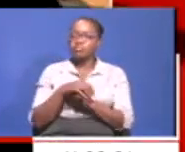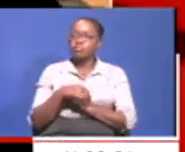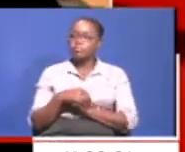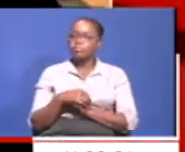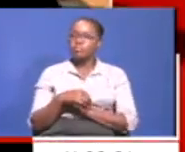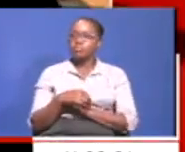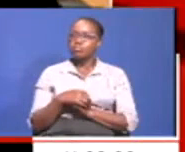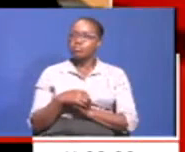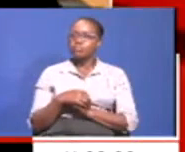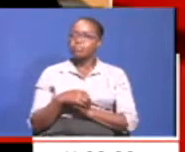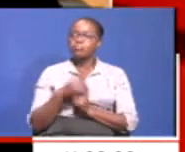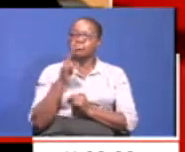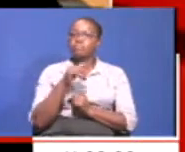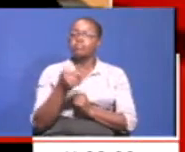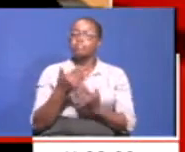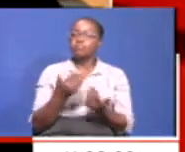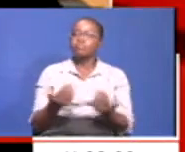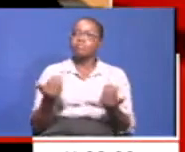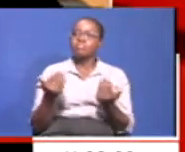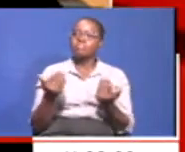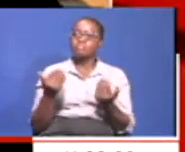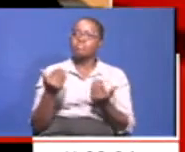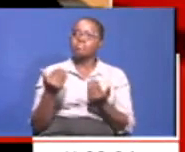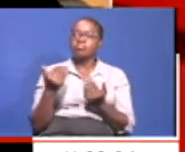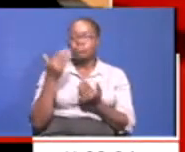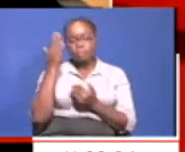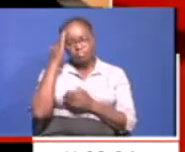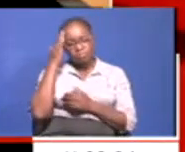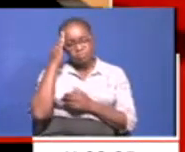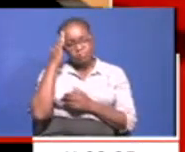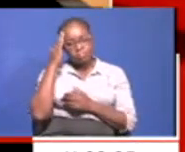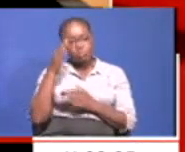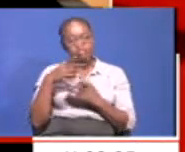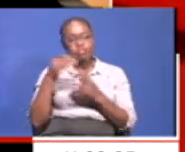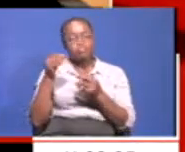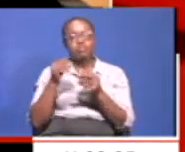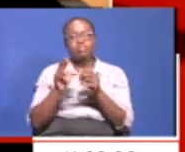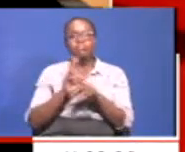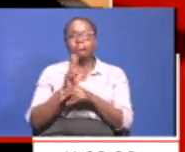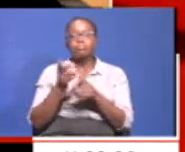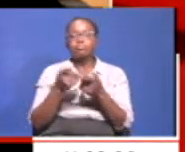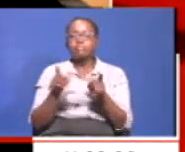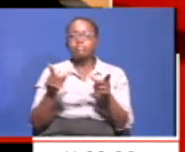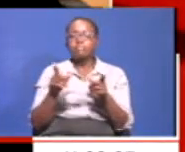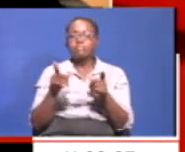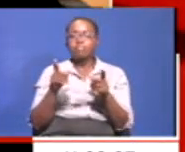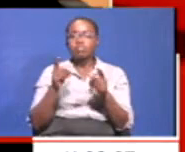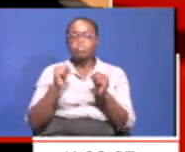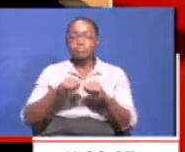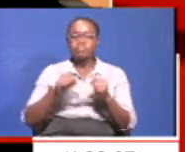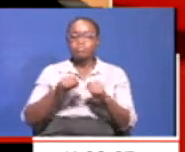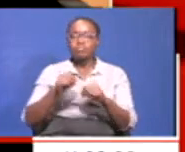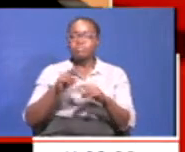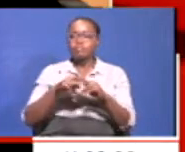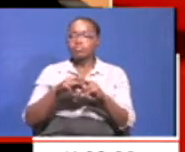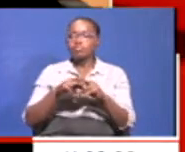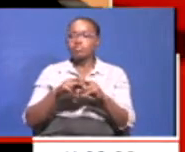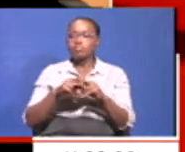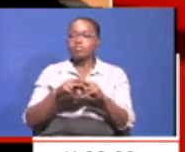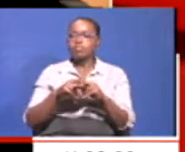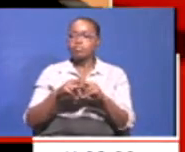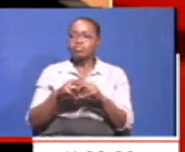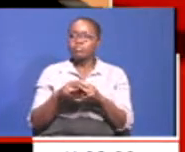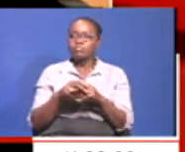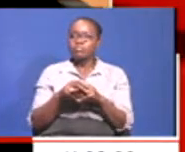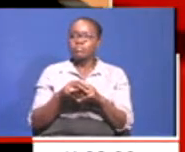One other thing, we'd like to, find out, because you say you're going to use a language that you can agree on and understand. Pace notes are written